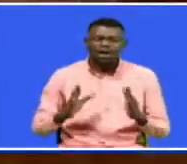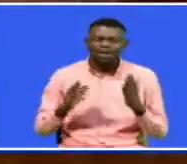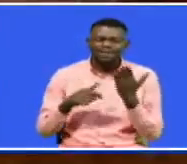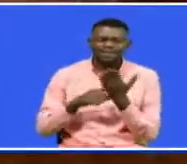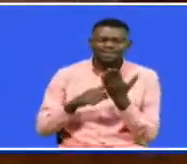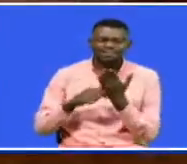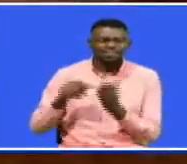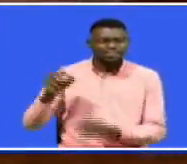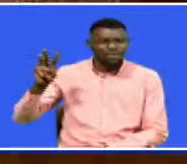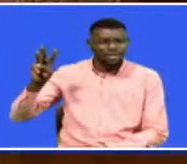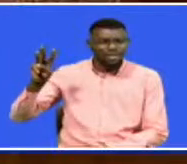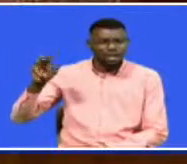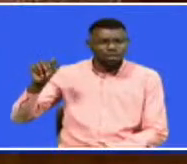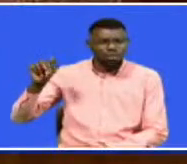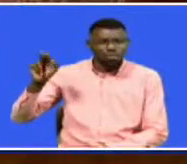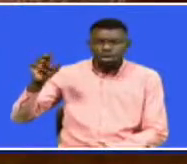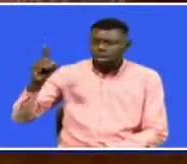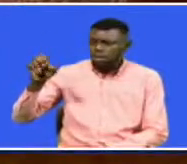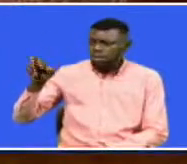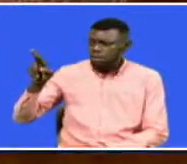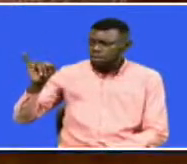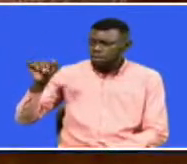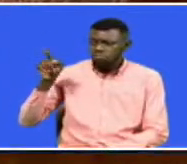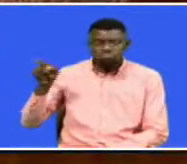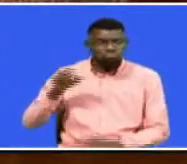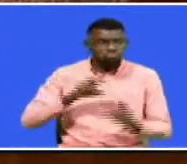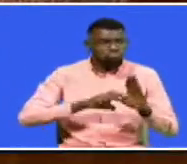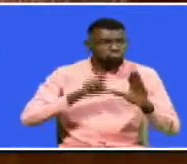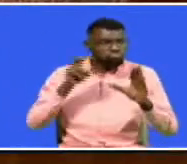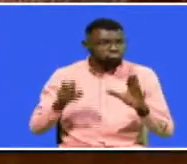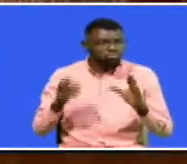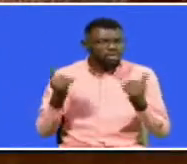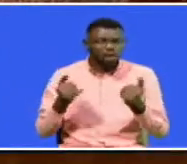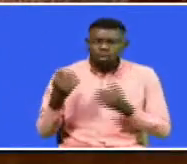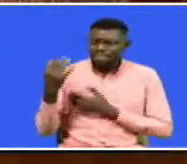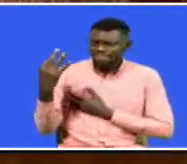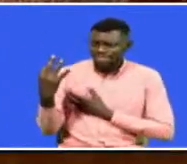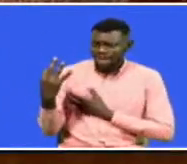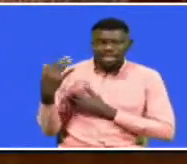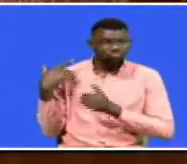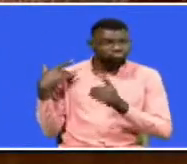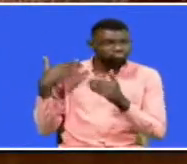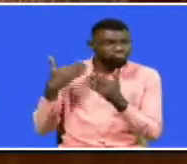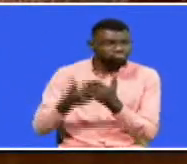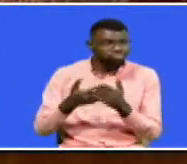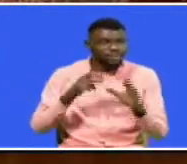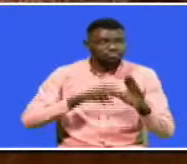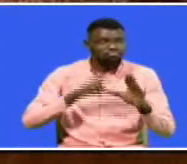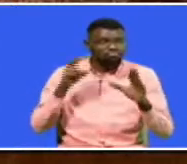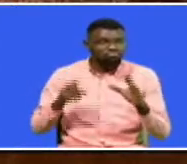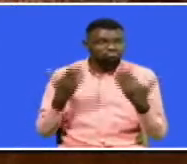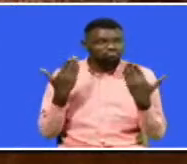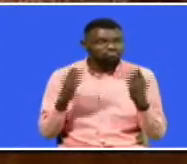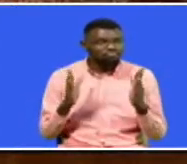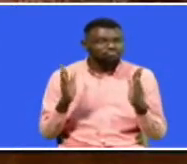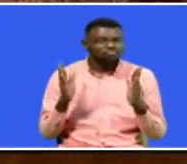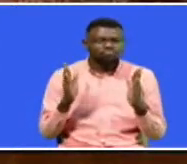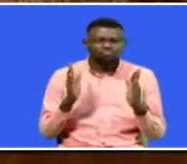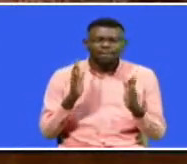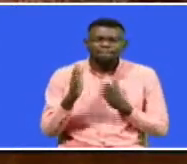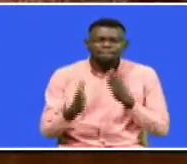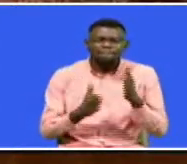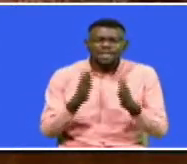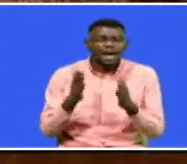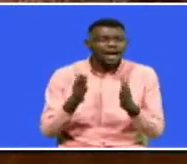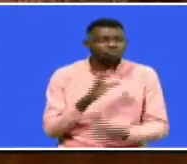Commissioner Francis Wanderi, has resigned, becoming the third of the four embattled commissioners who were set to face a